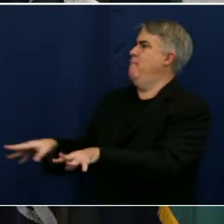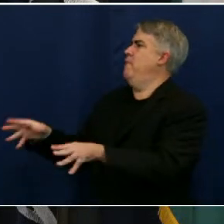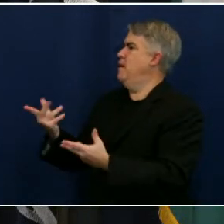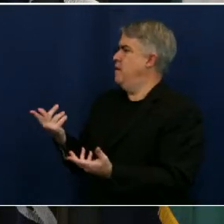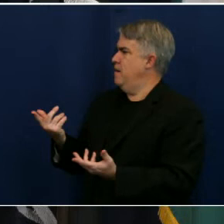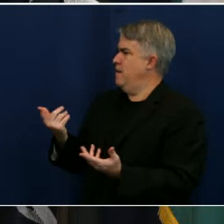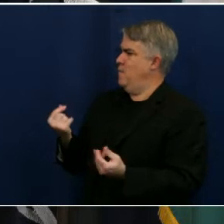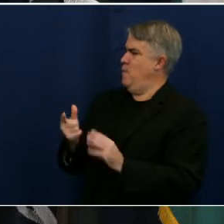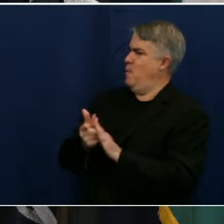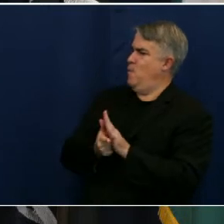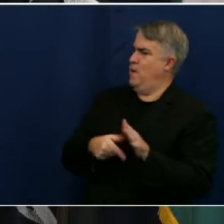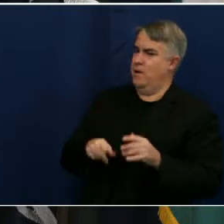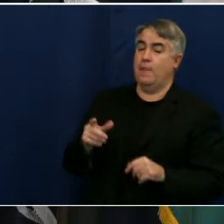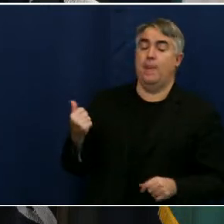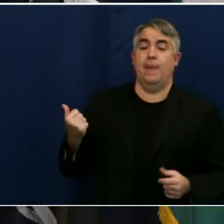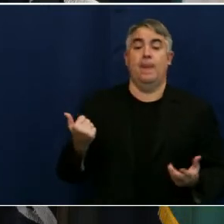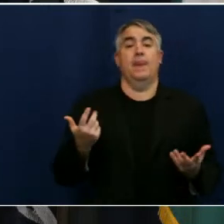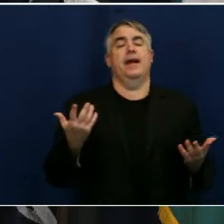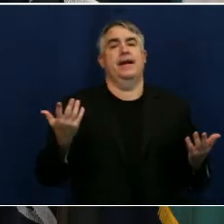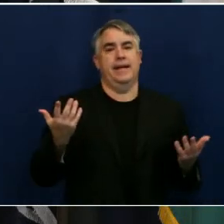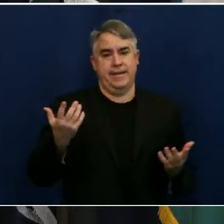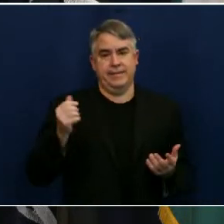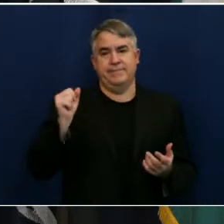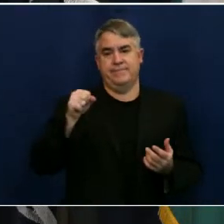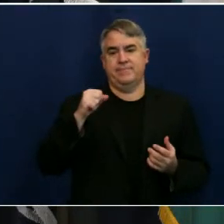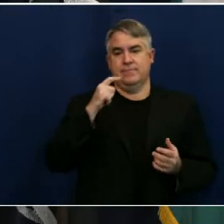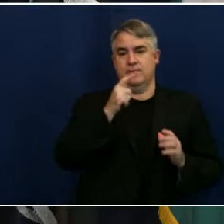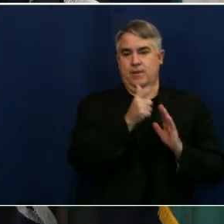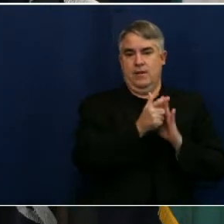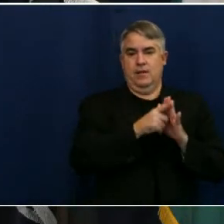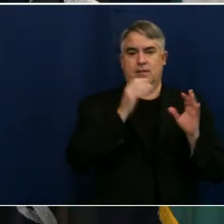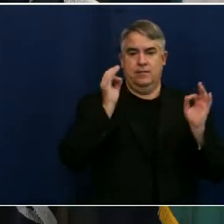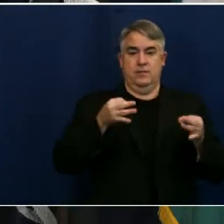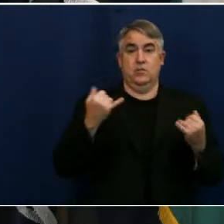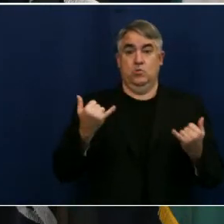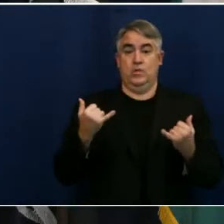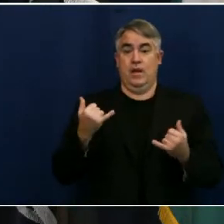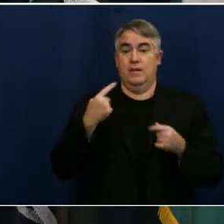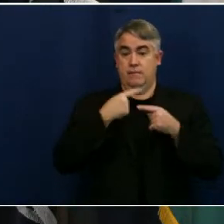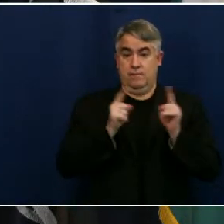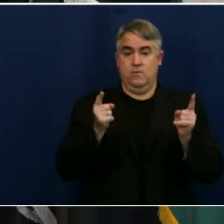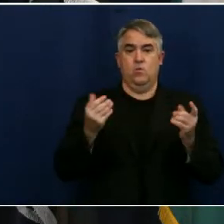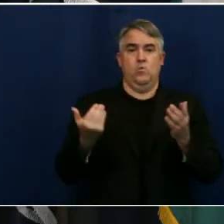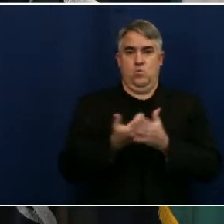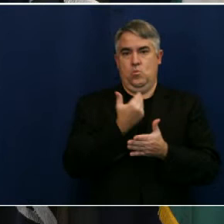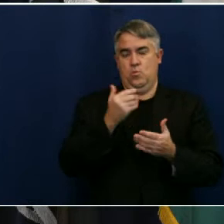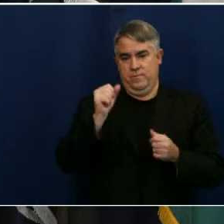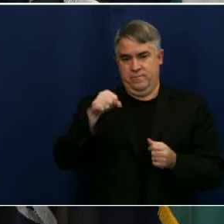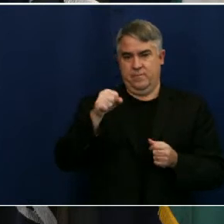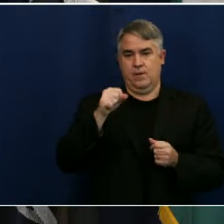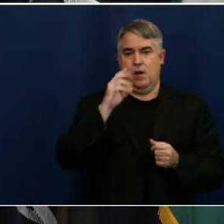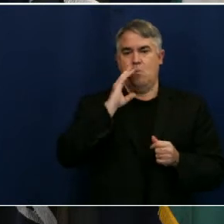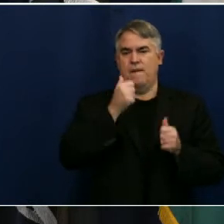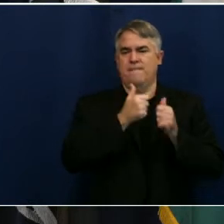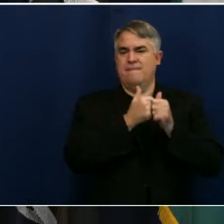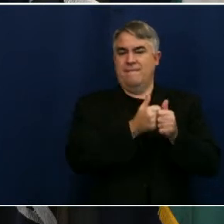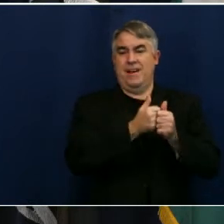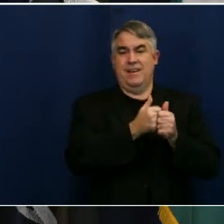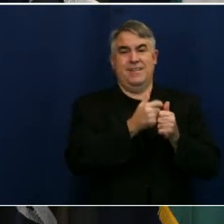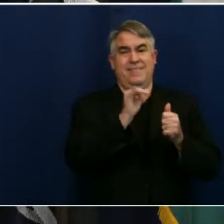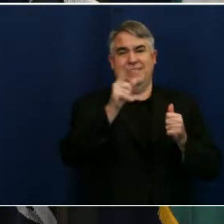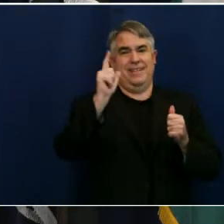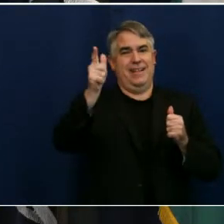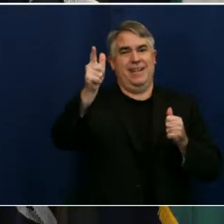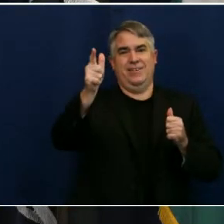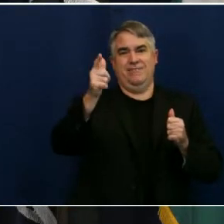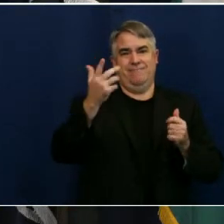state the new state guidance just came out today. So we'll continue to work through that. And again, we're a considerable ways away from confronting that